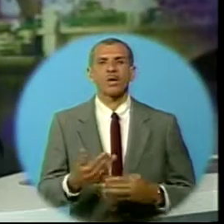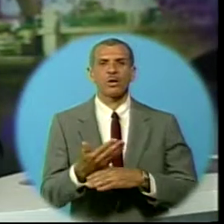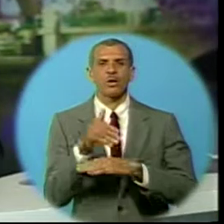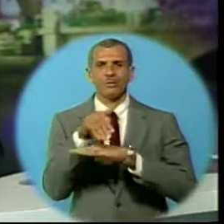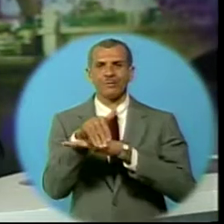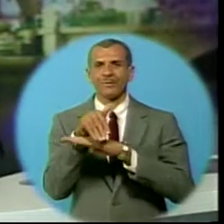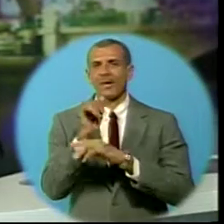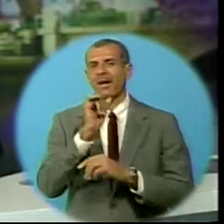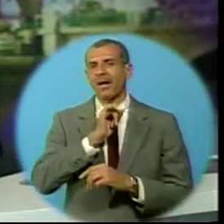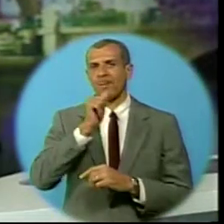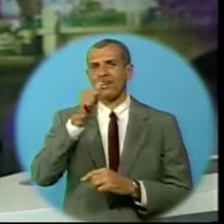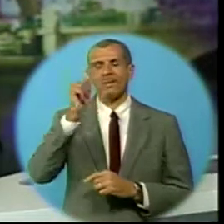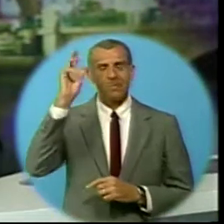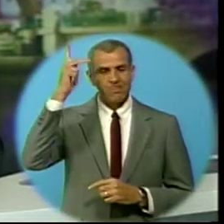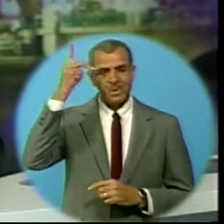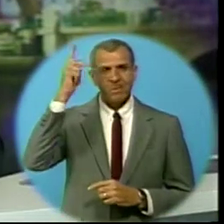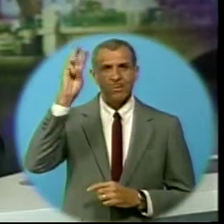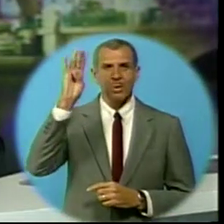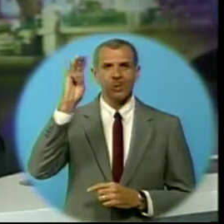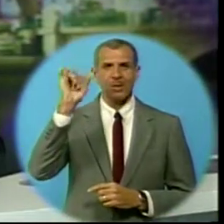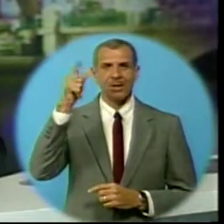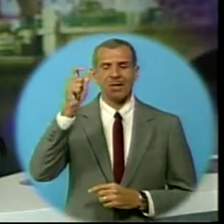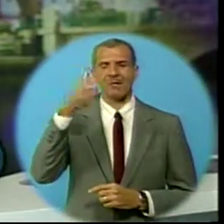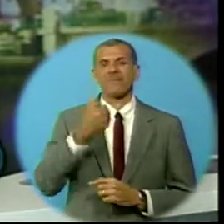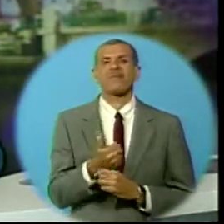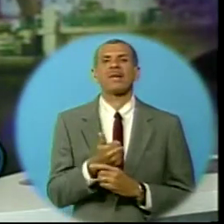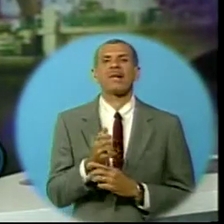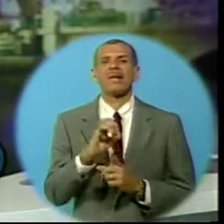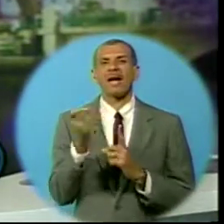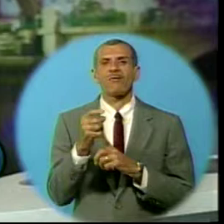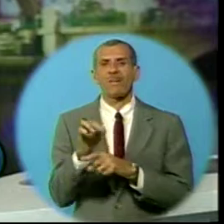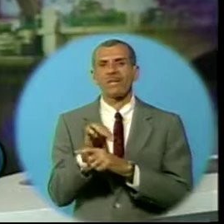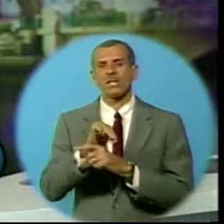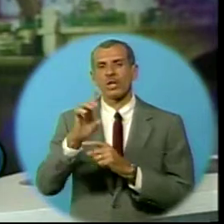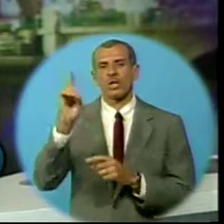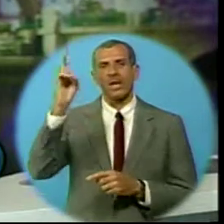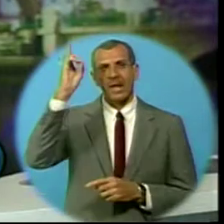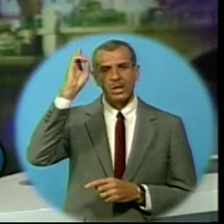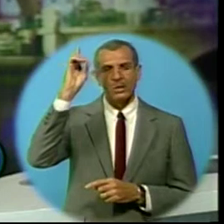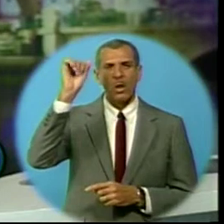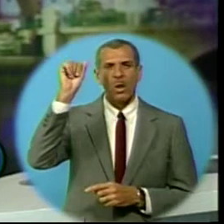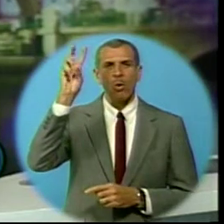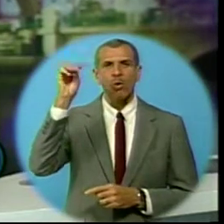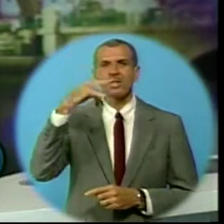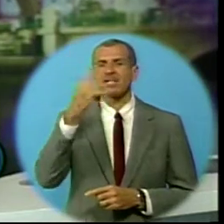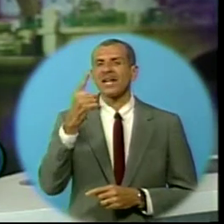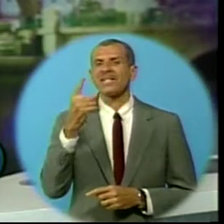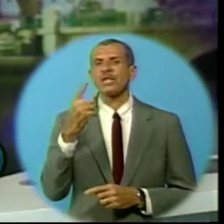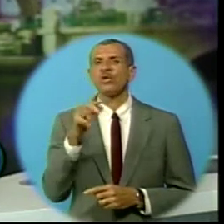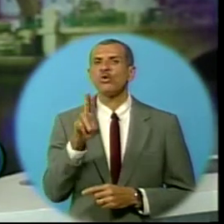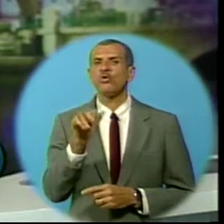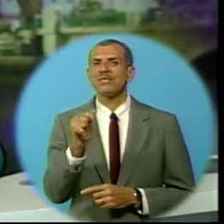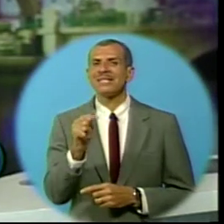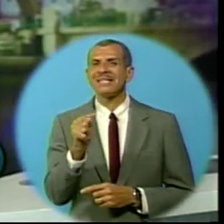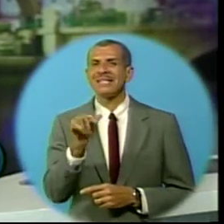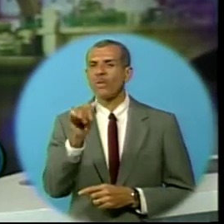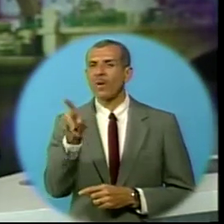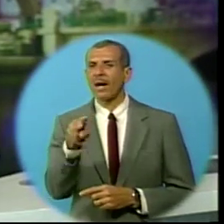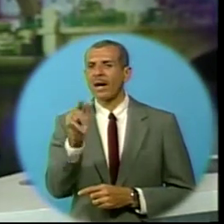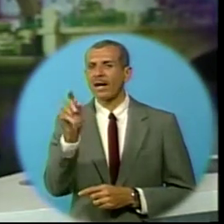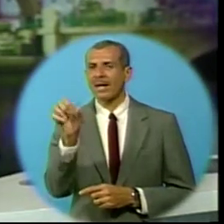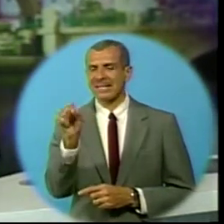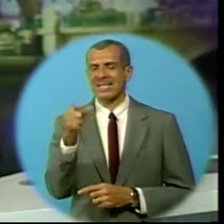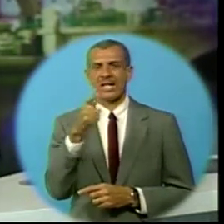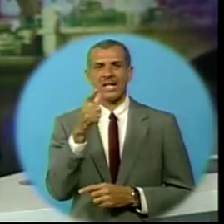A very good evening to you. I'm Pearson Bowen. Environment Minister Dr. Dennis Lowe says used tires stored at Vaucluse St.